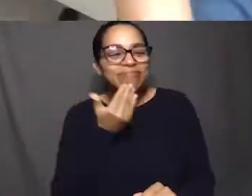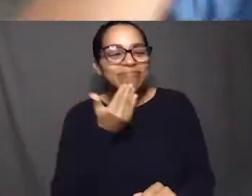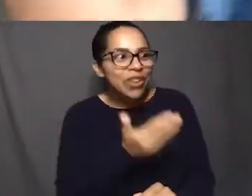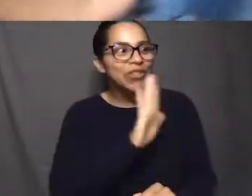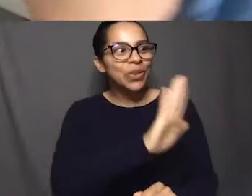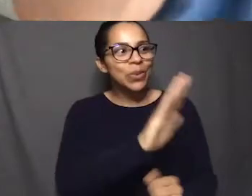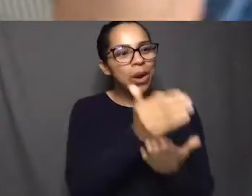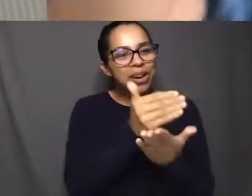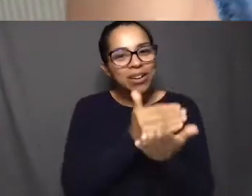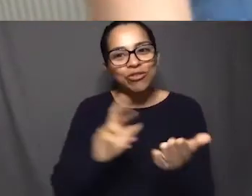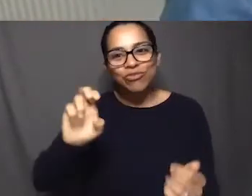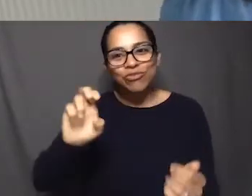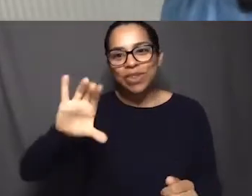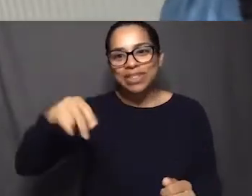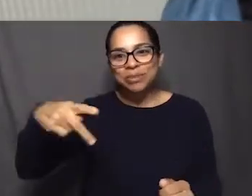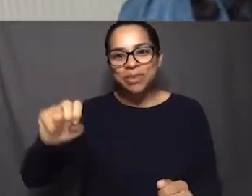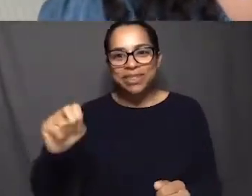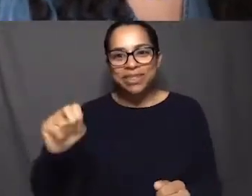recipe. See you later.